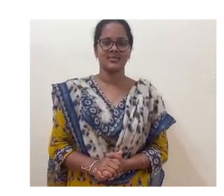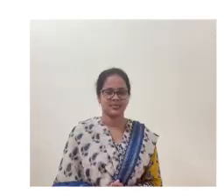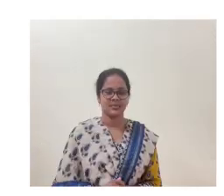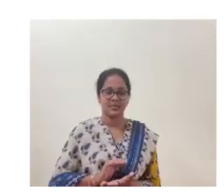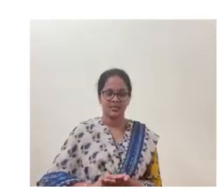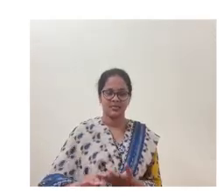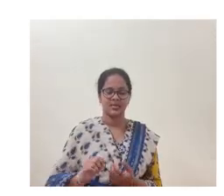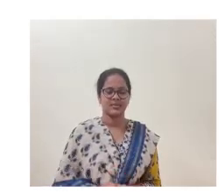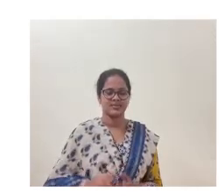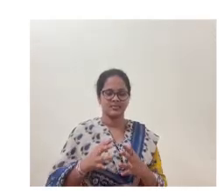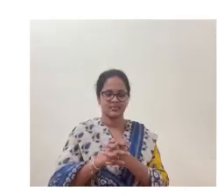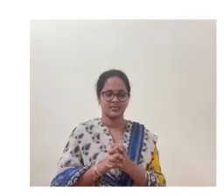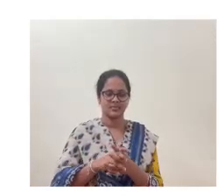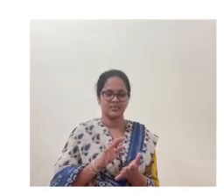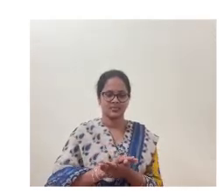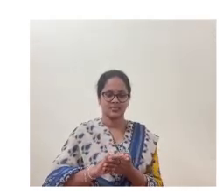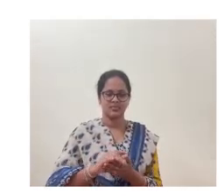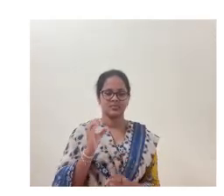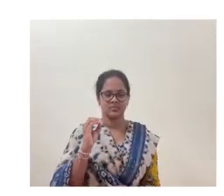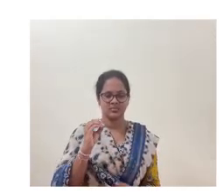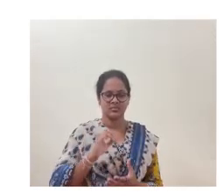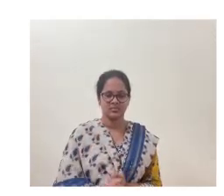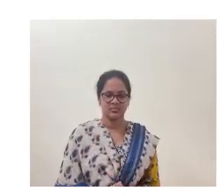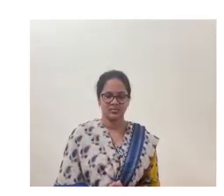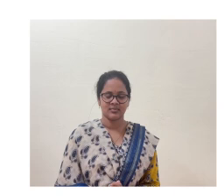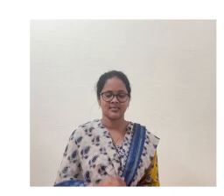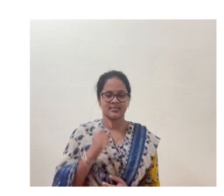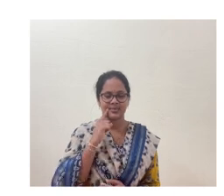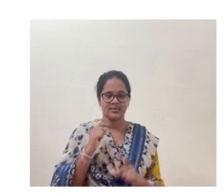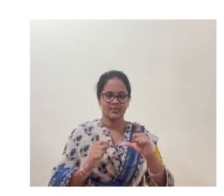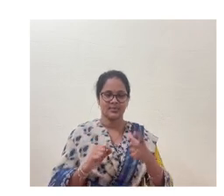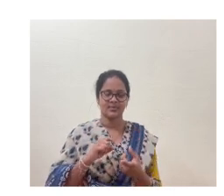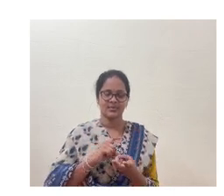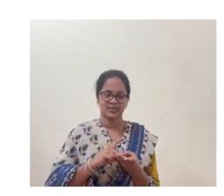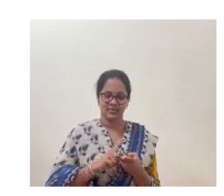Disability and Health, ICF, 2001.